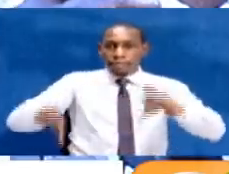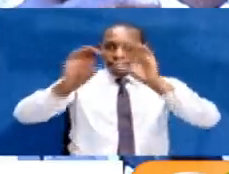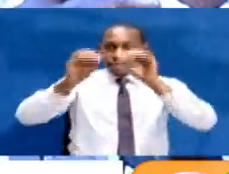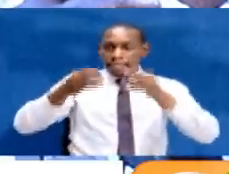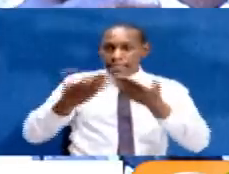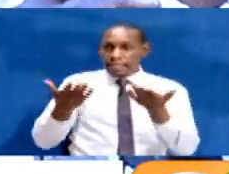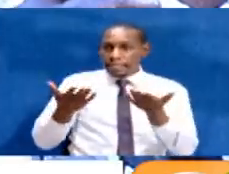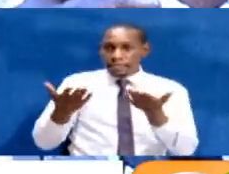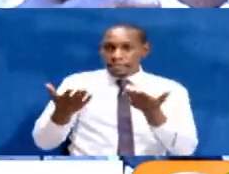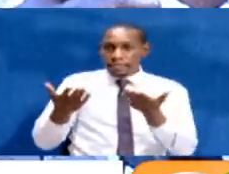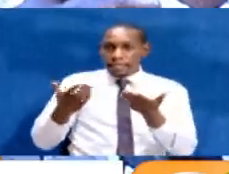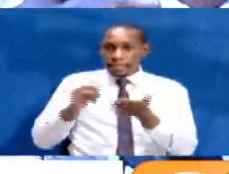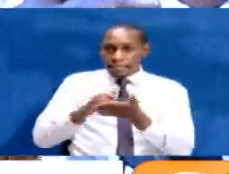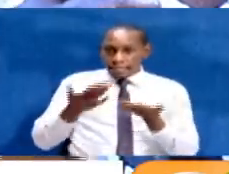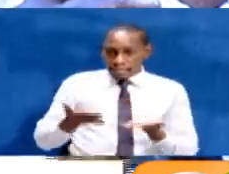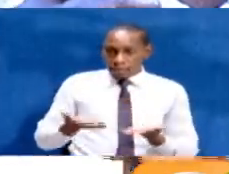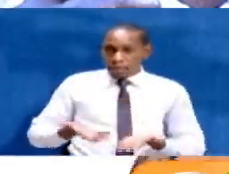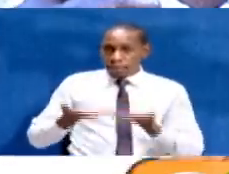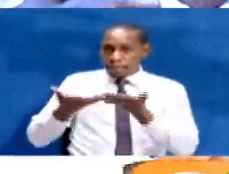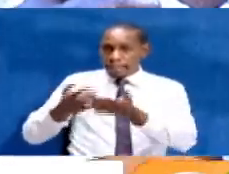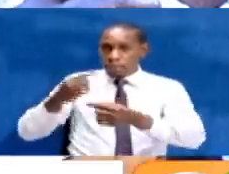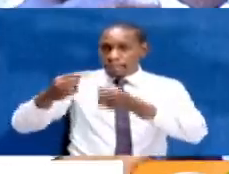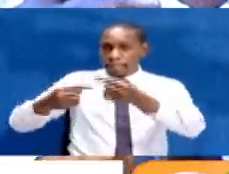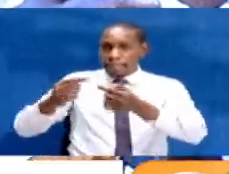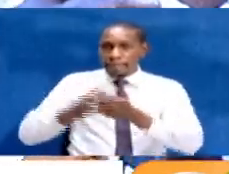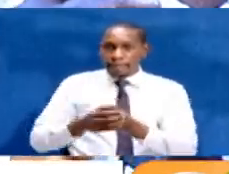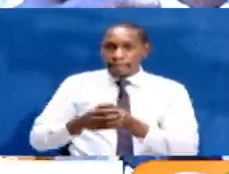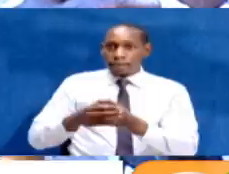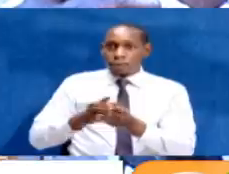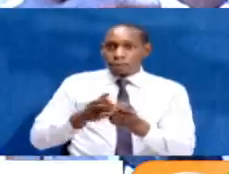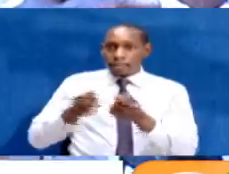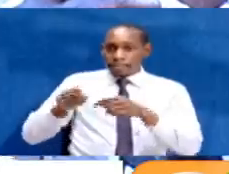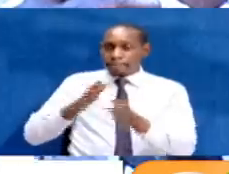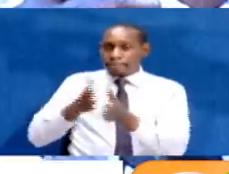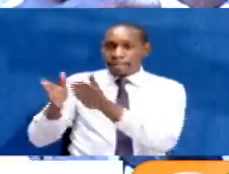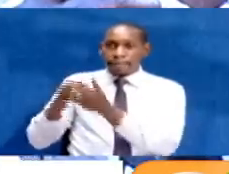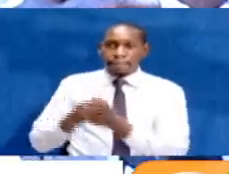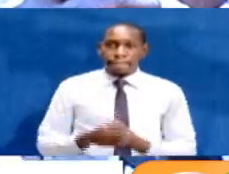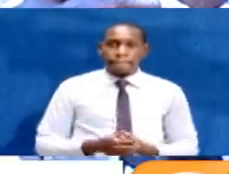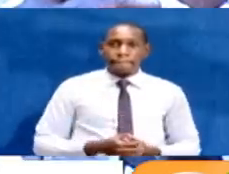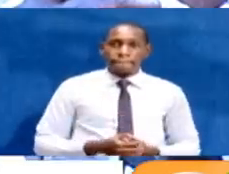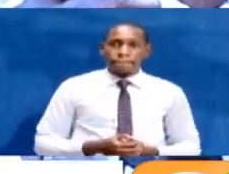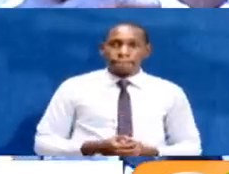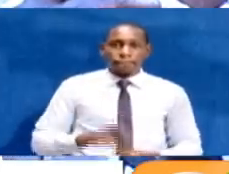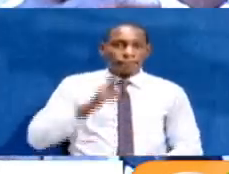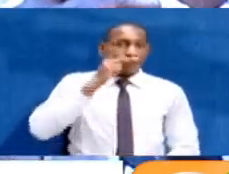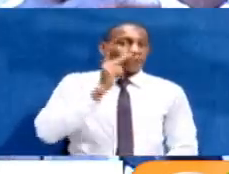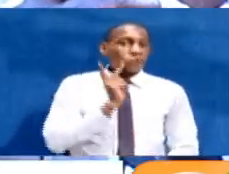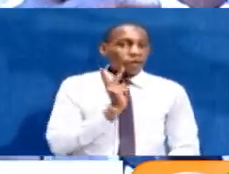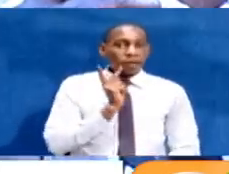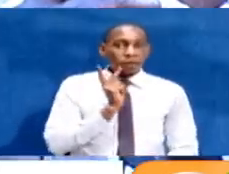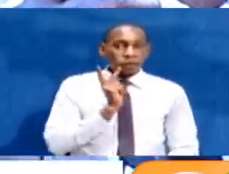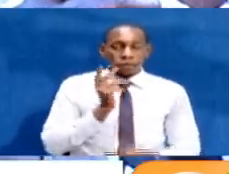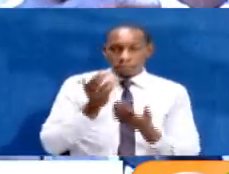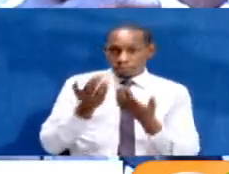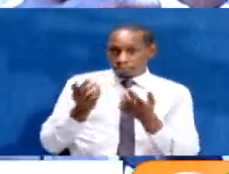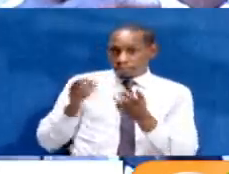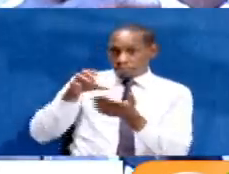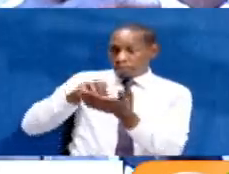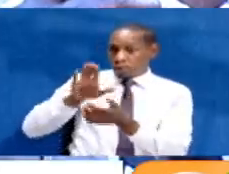any brief that sasa nitakuacha uende where? Ujipange. And Kalonzo Musyoka found